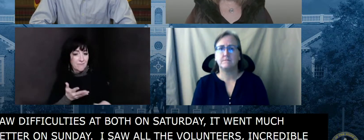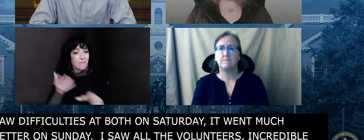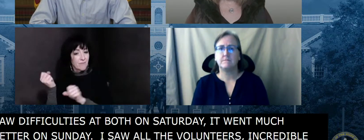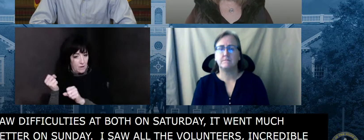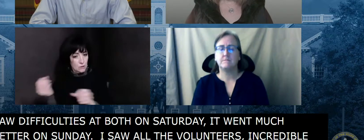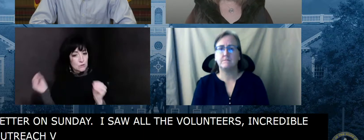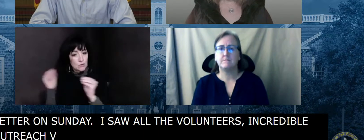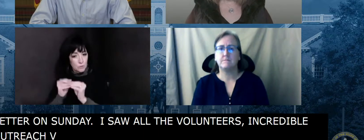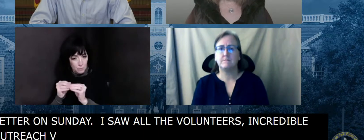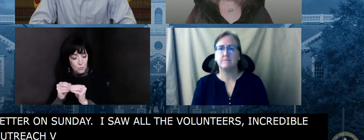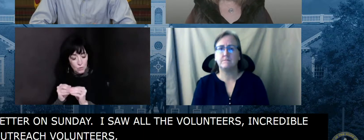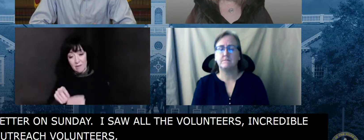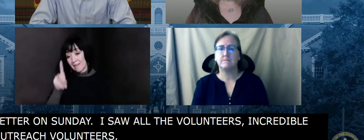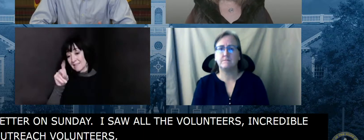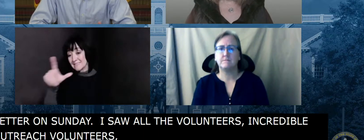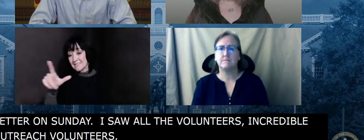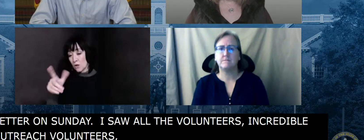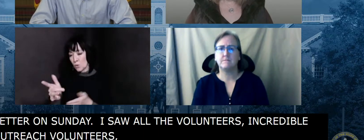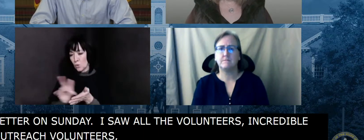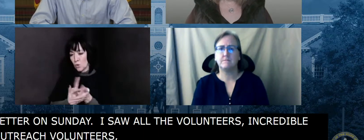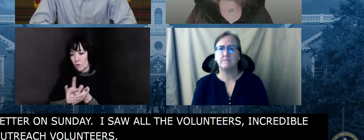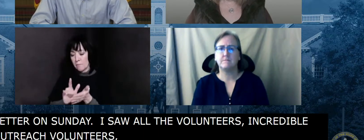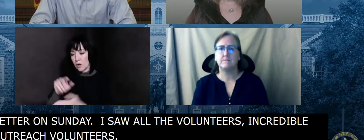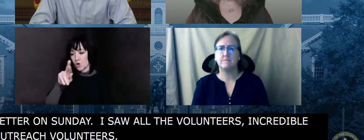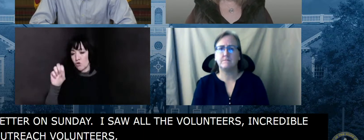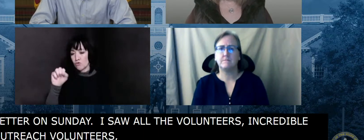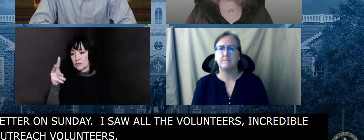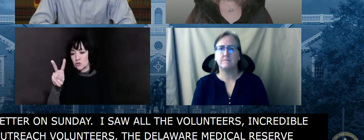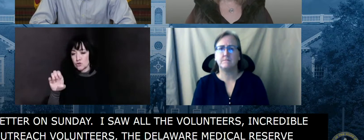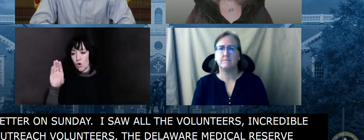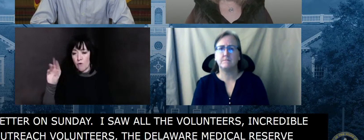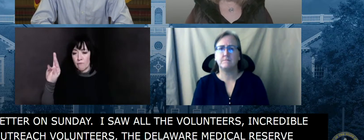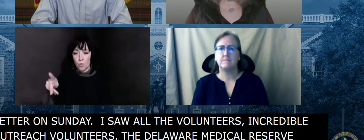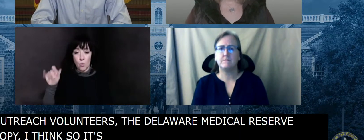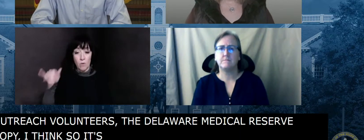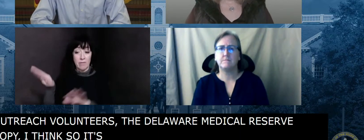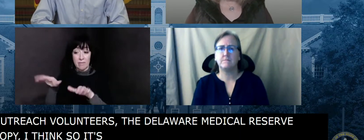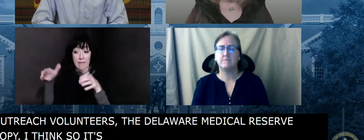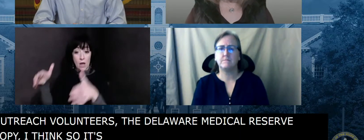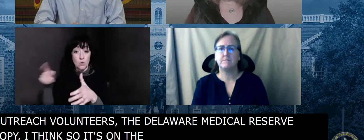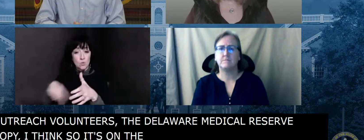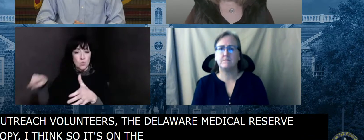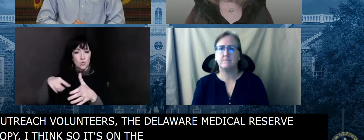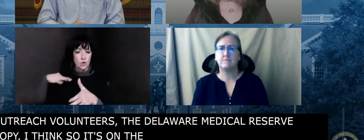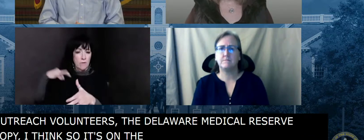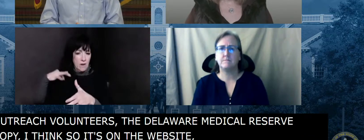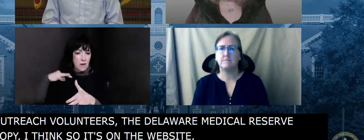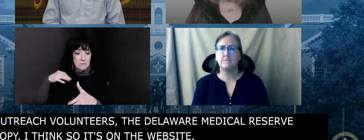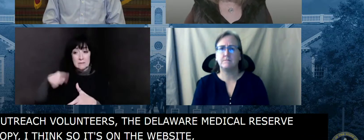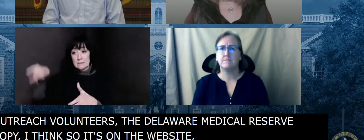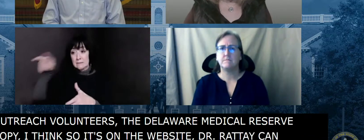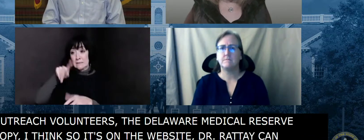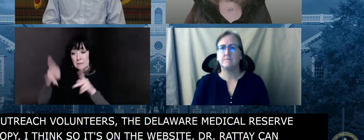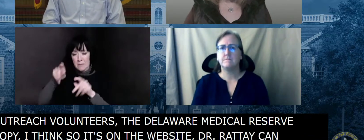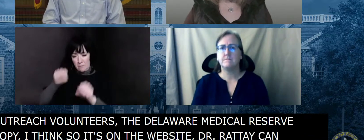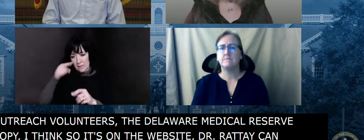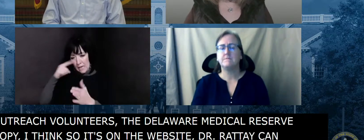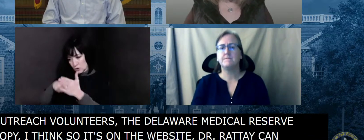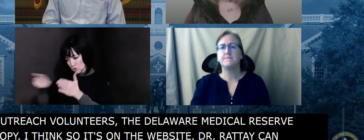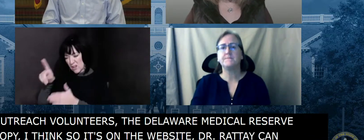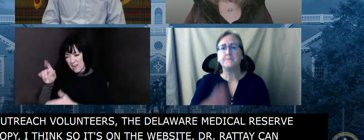Medical Reserve Corps, I think it's on the website. Dr. Rattay, I'm sure, can direct folks to where they can volunteer.